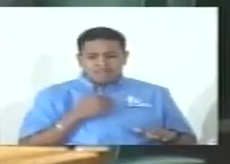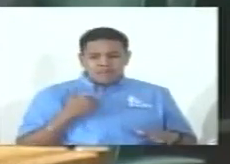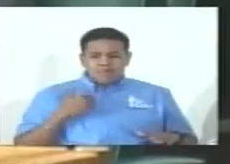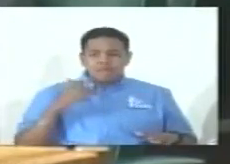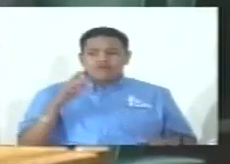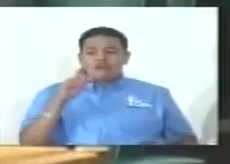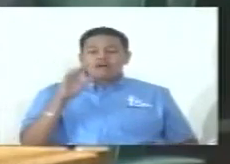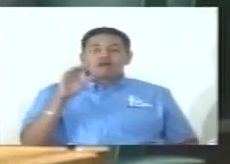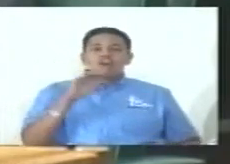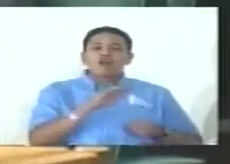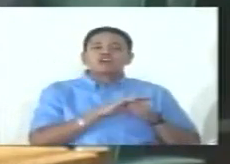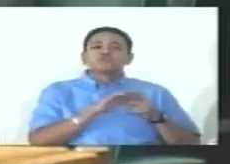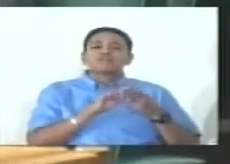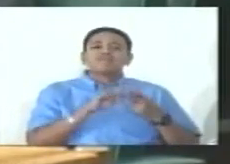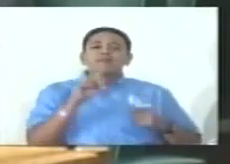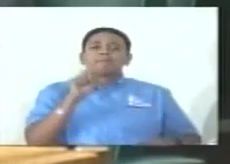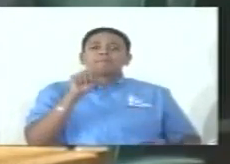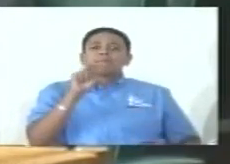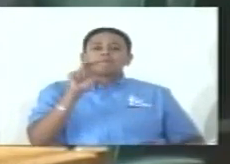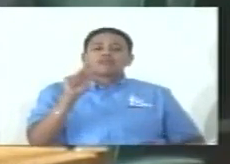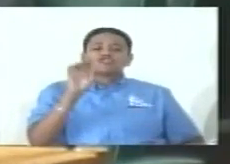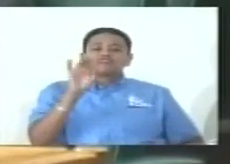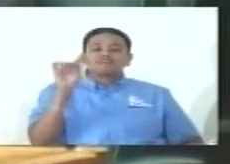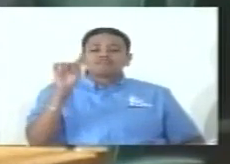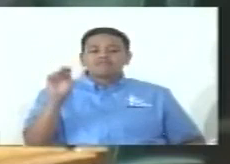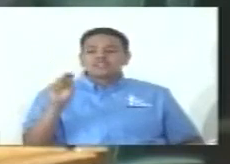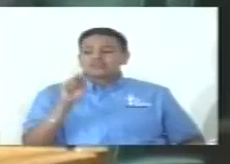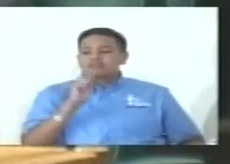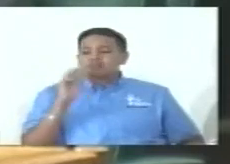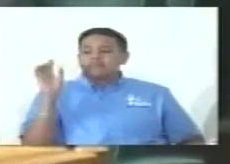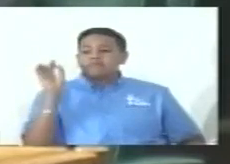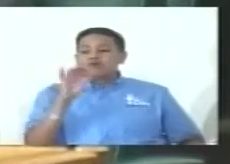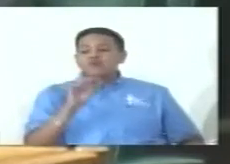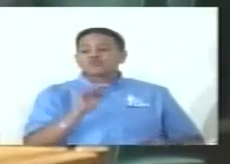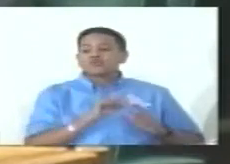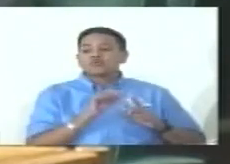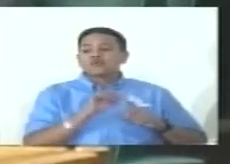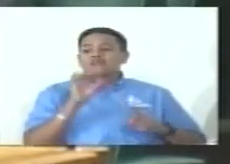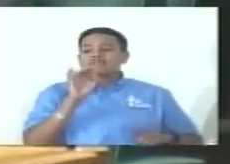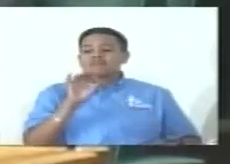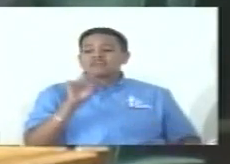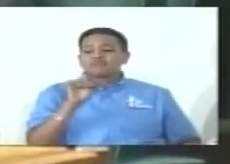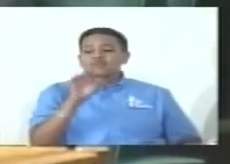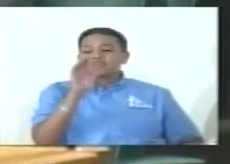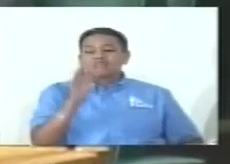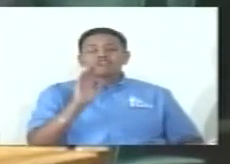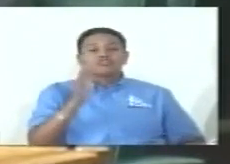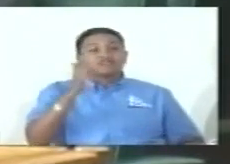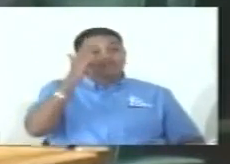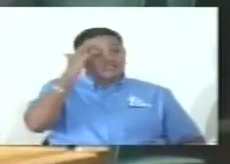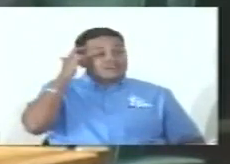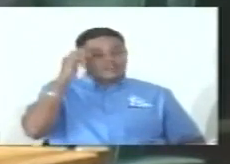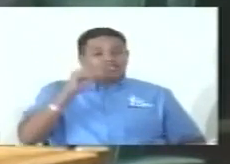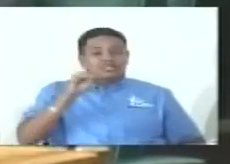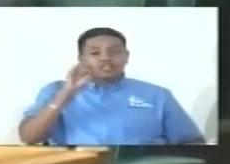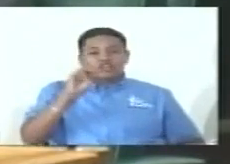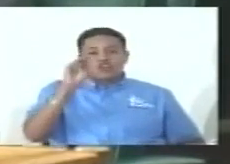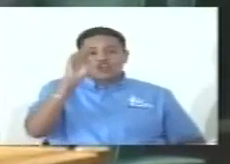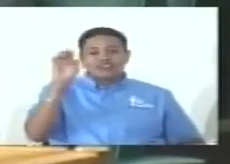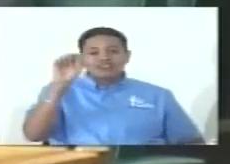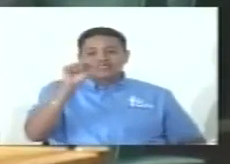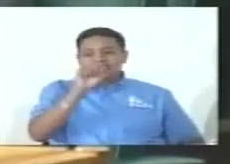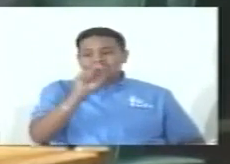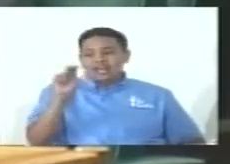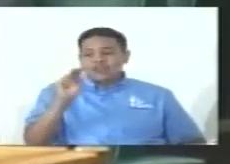Fitton, posted the following words to Facebook. You did not just leave a mark here in Northeast St. Anne. You left a